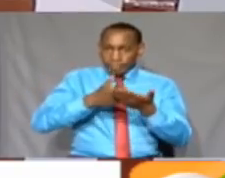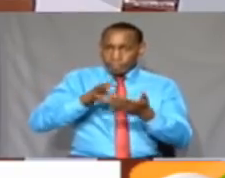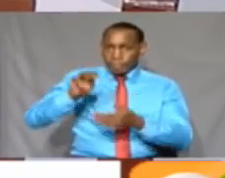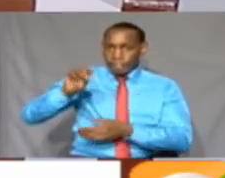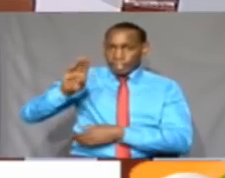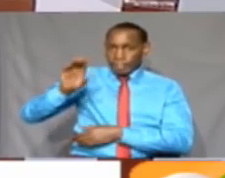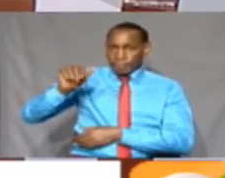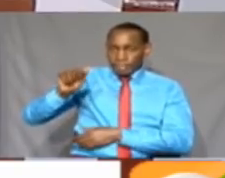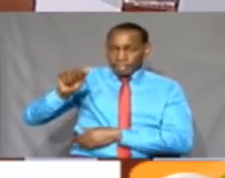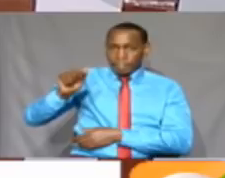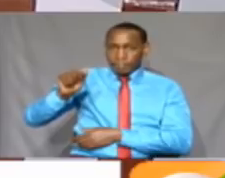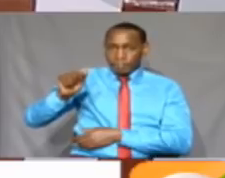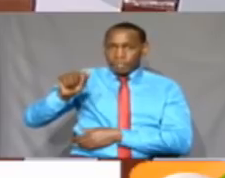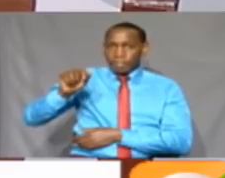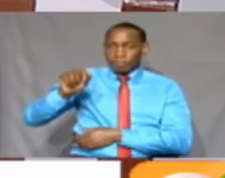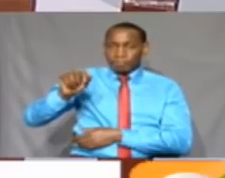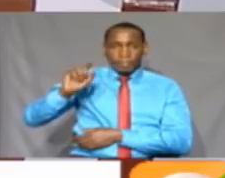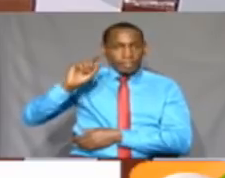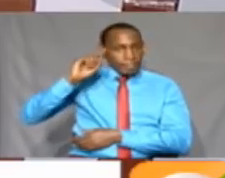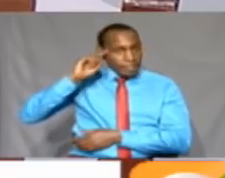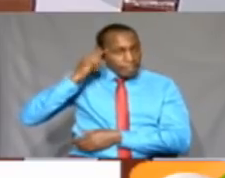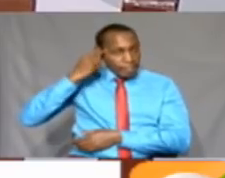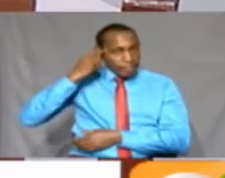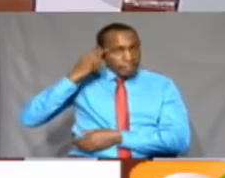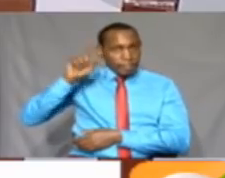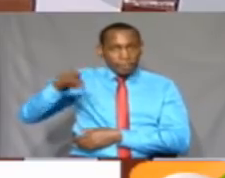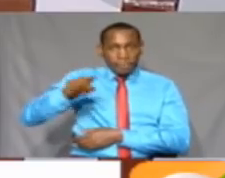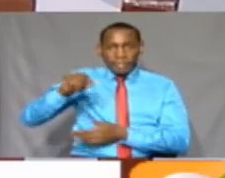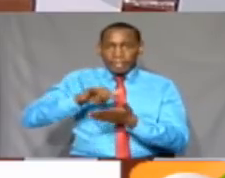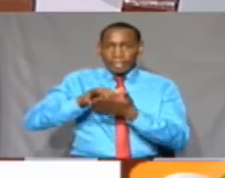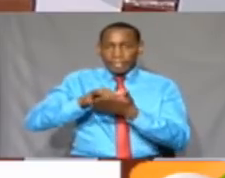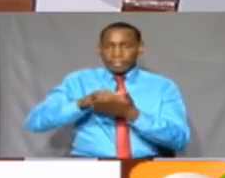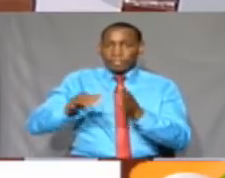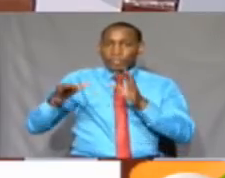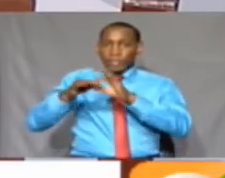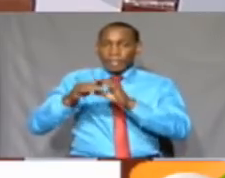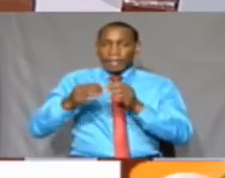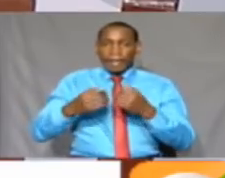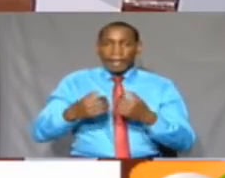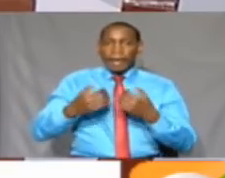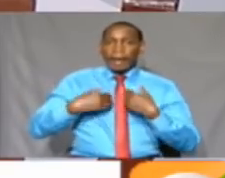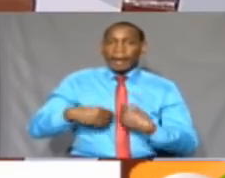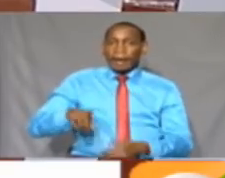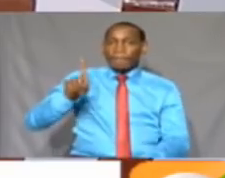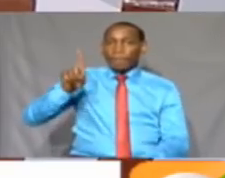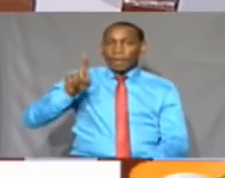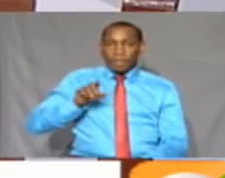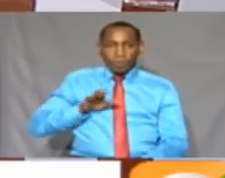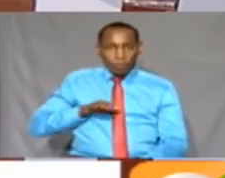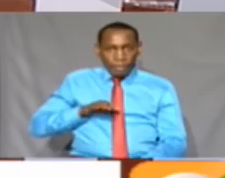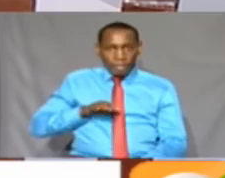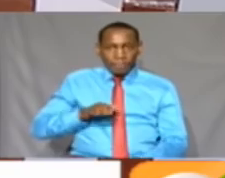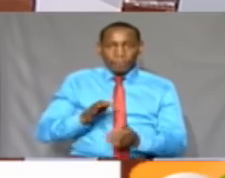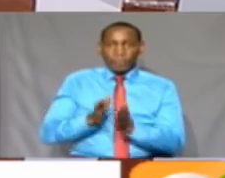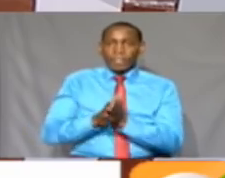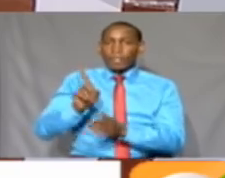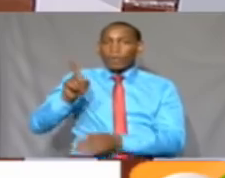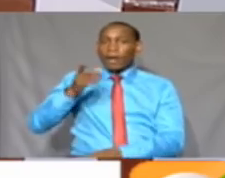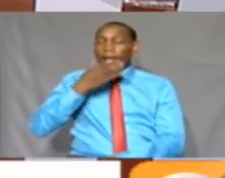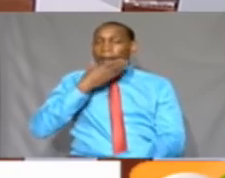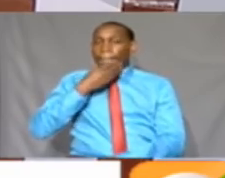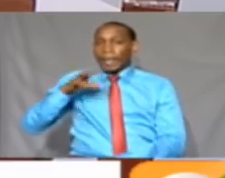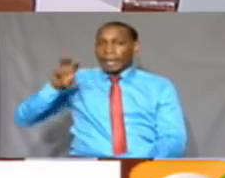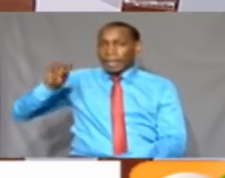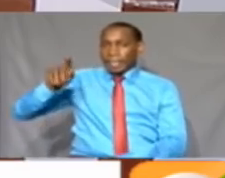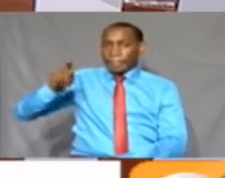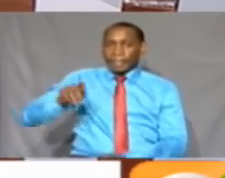MCAs erroneously think that they will be the ones who are going there. You will have one woman, one man MP.